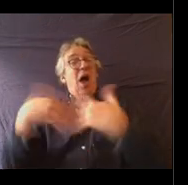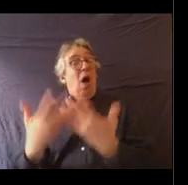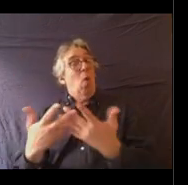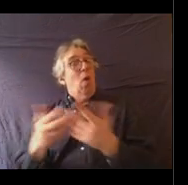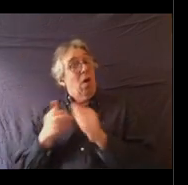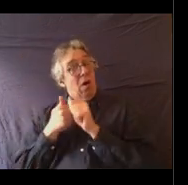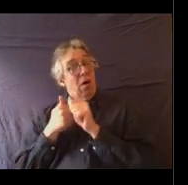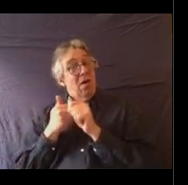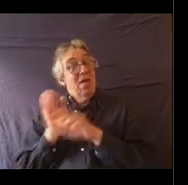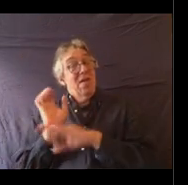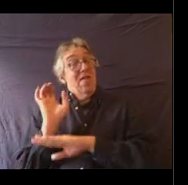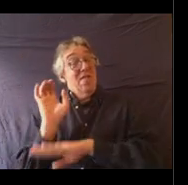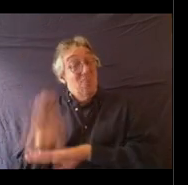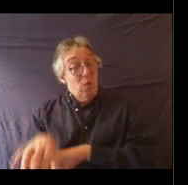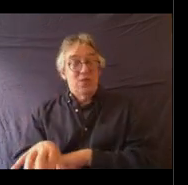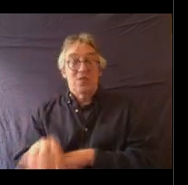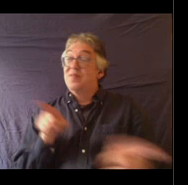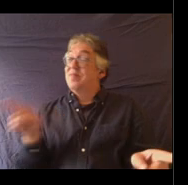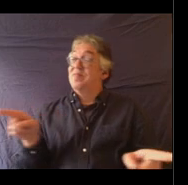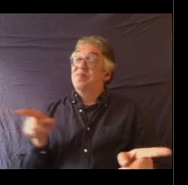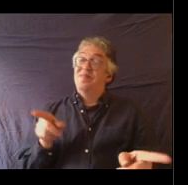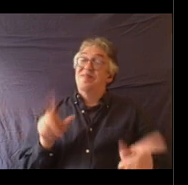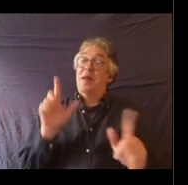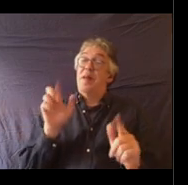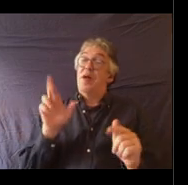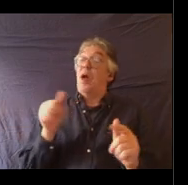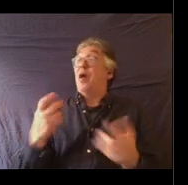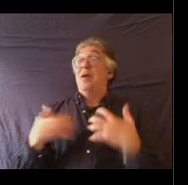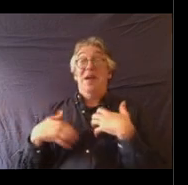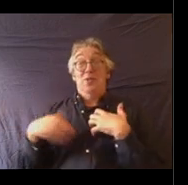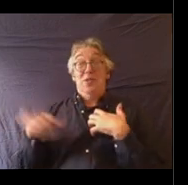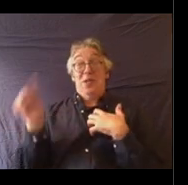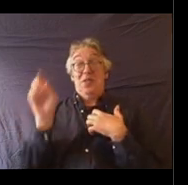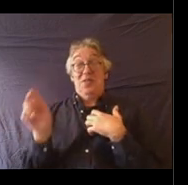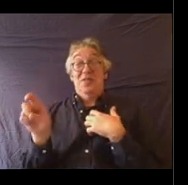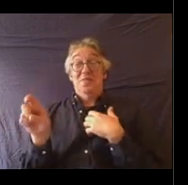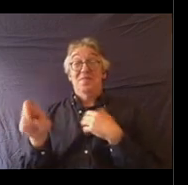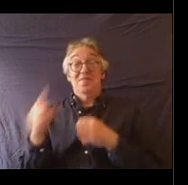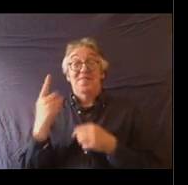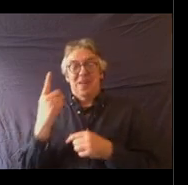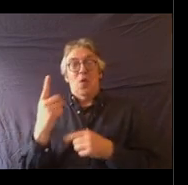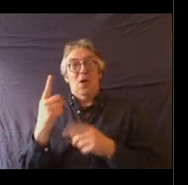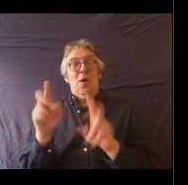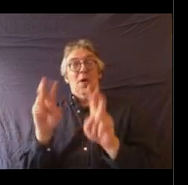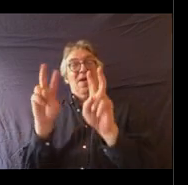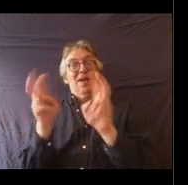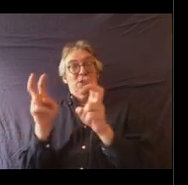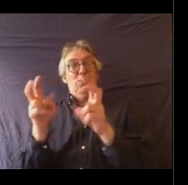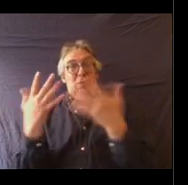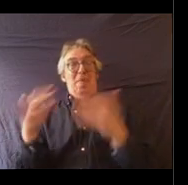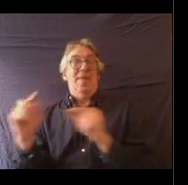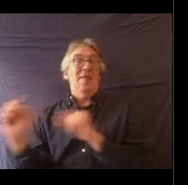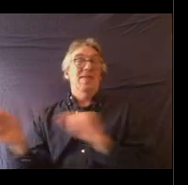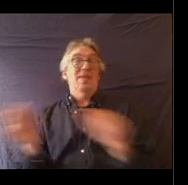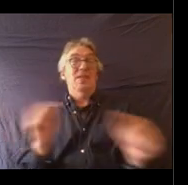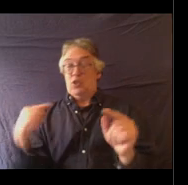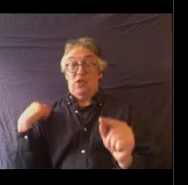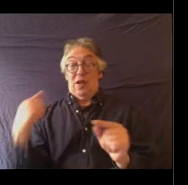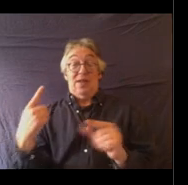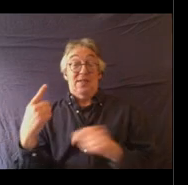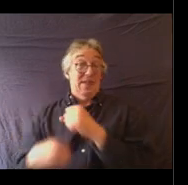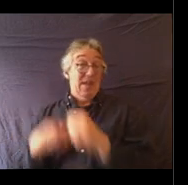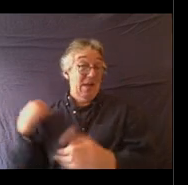Yes, very interesting question, and it really touches upon one of the issues which have been discussed now the last years,